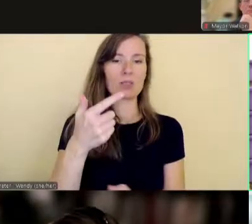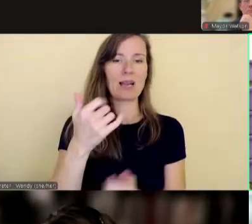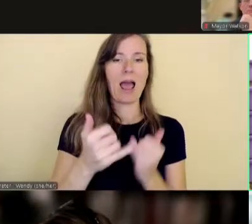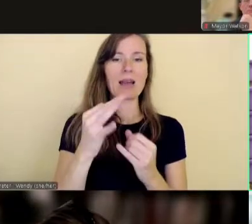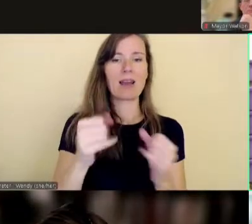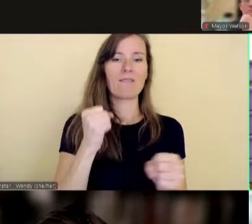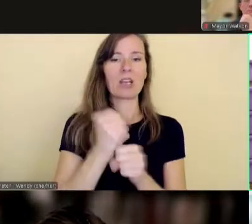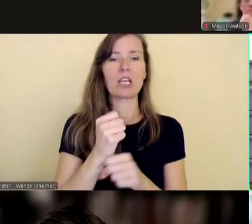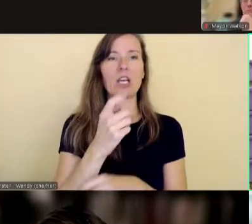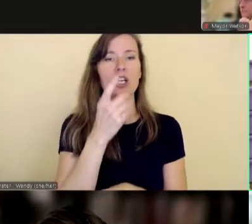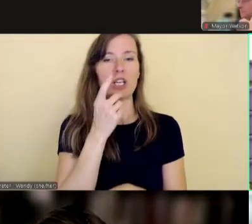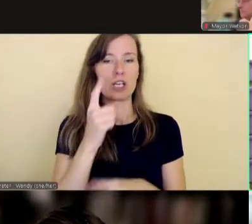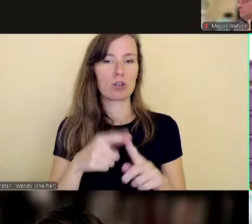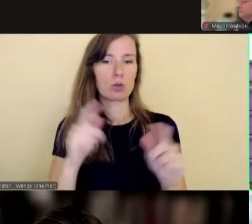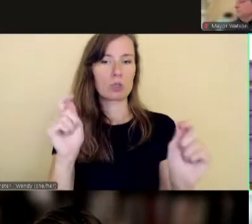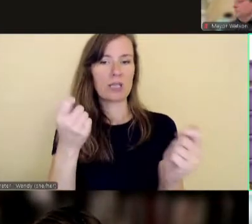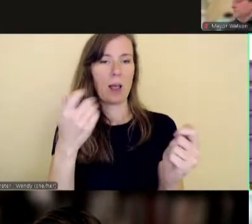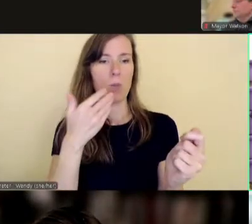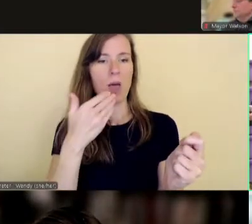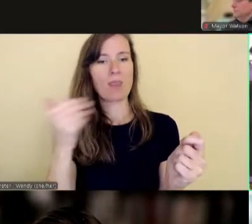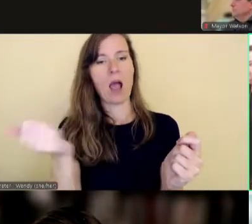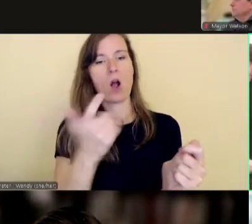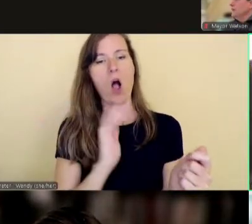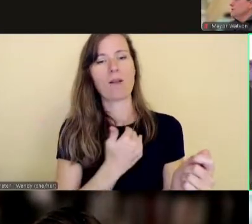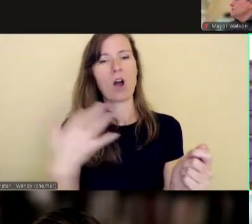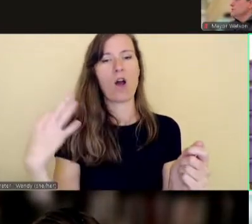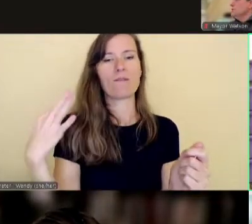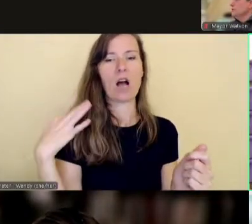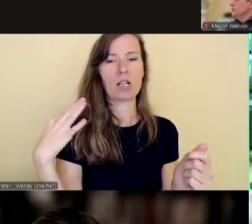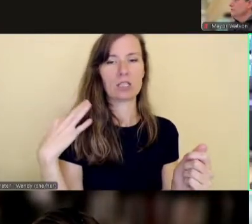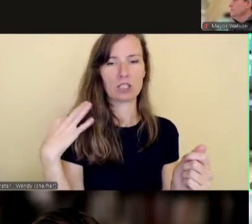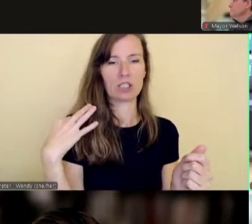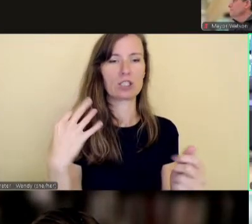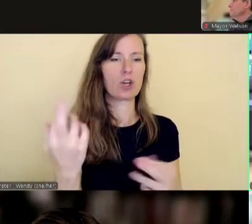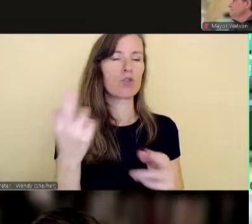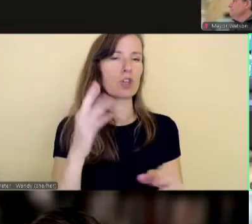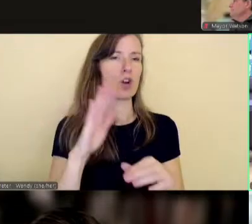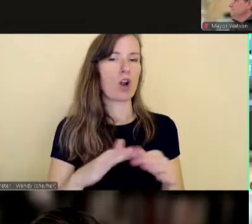enormous. Thank you. Good evening. Thank you, Ms. Jones.